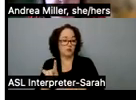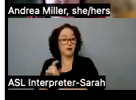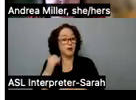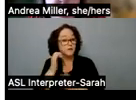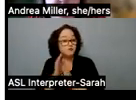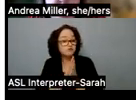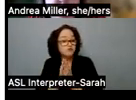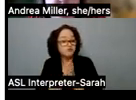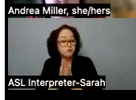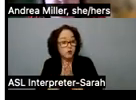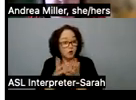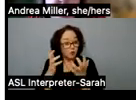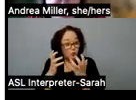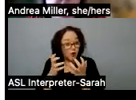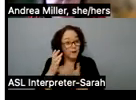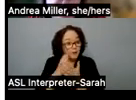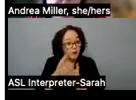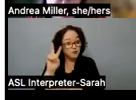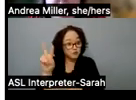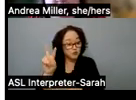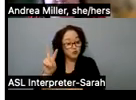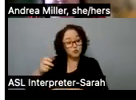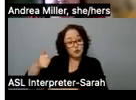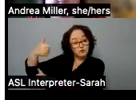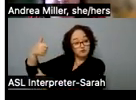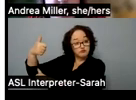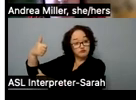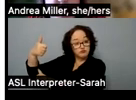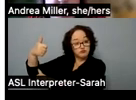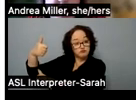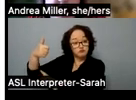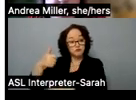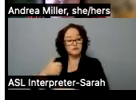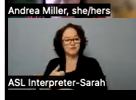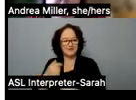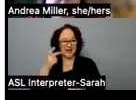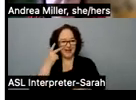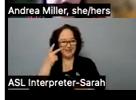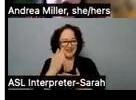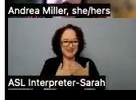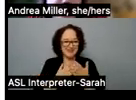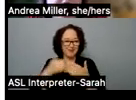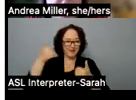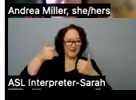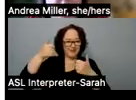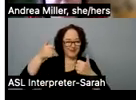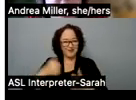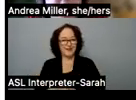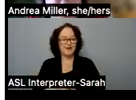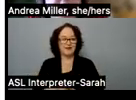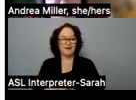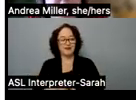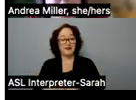interested in having a part 2. I see some coming in already, so thank you for that. Oh my God!